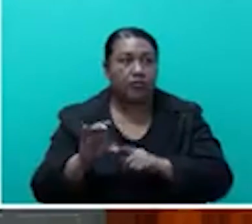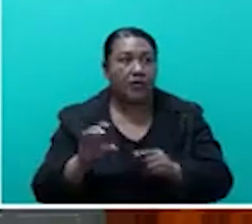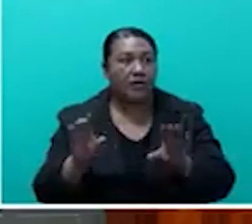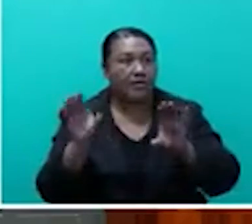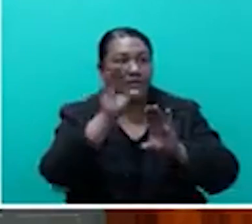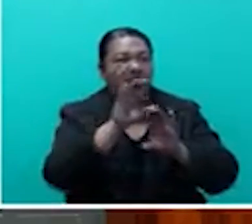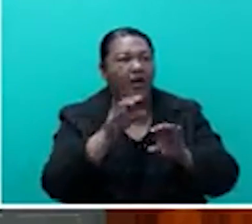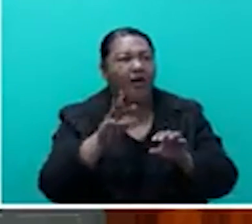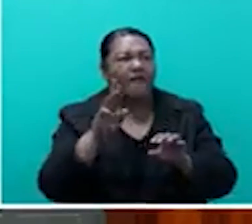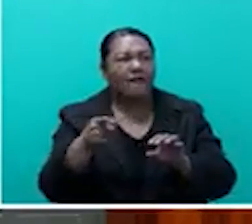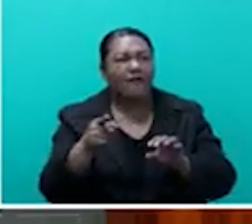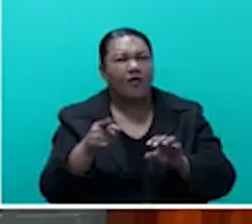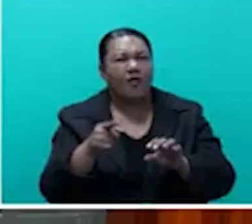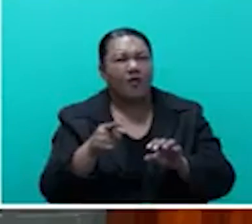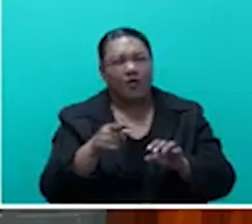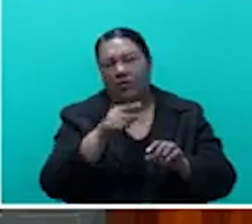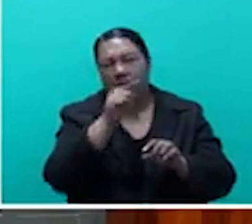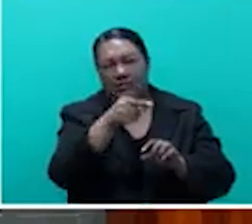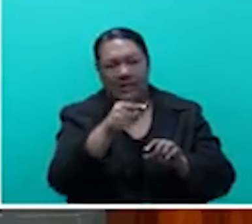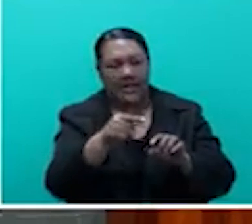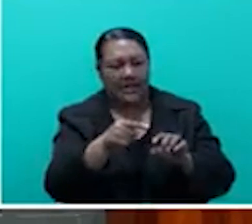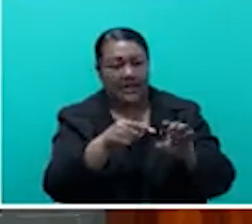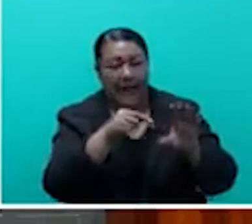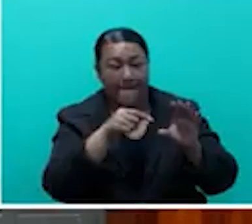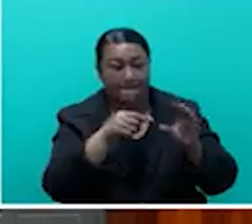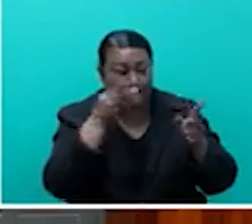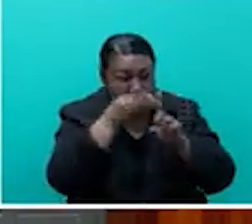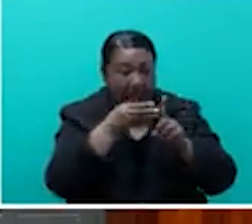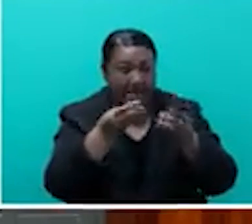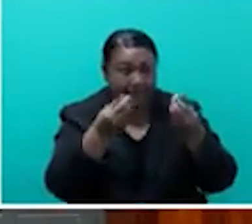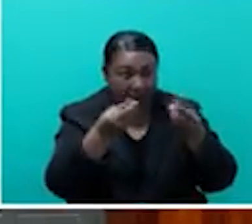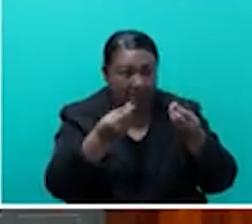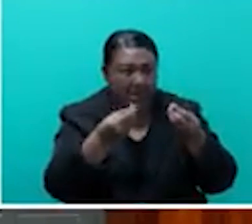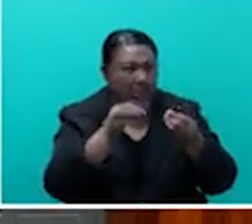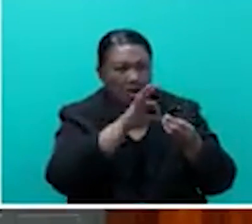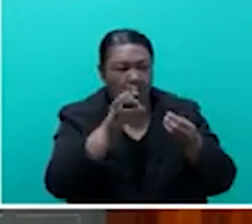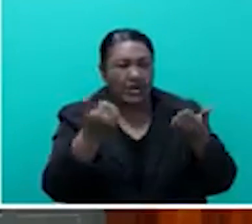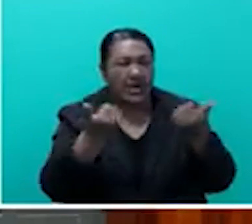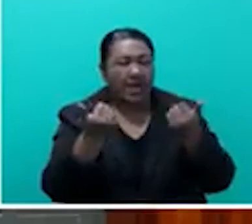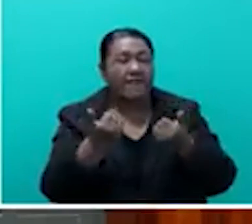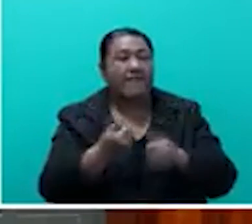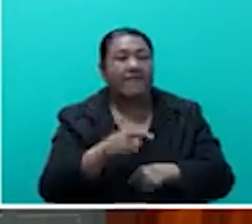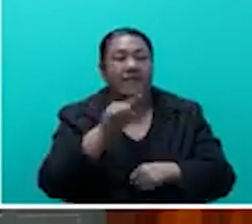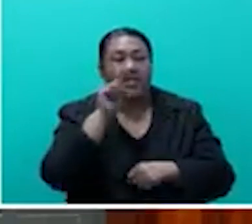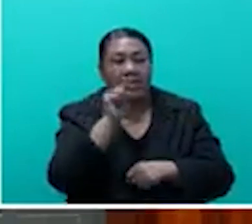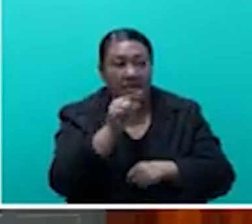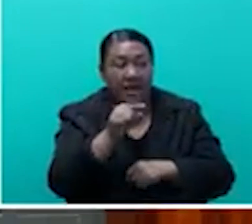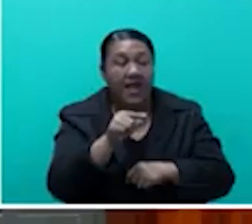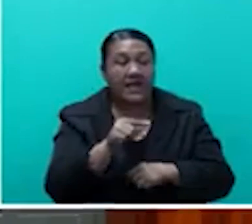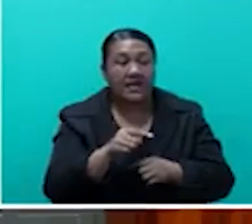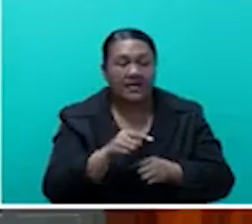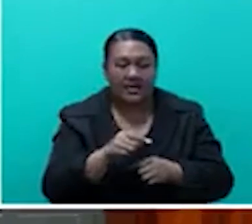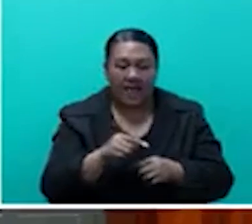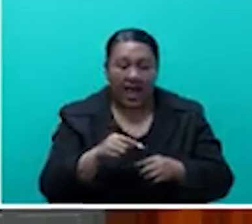deficit. Converting the student loan scheme to a scholarship is not sustainable for a small economy like